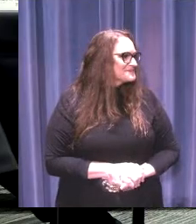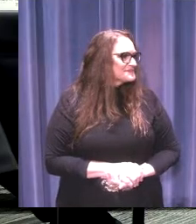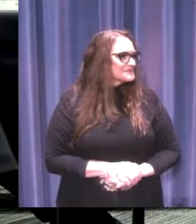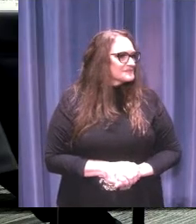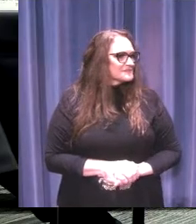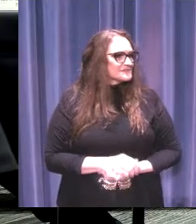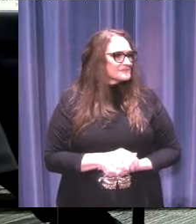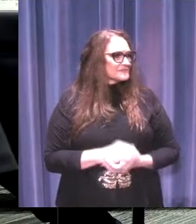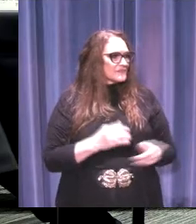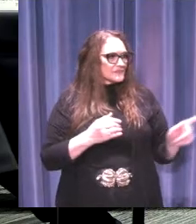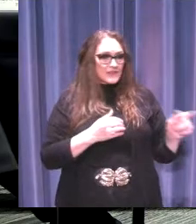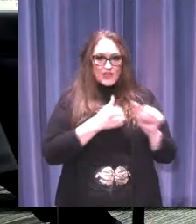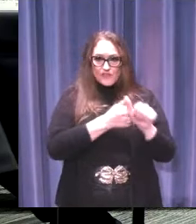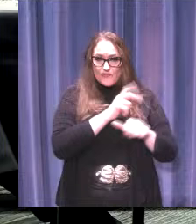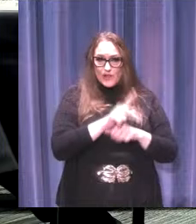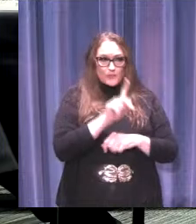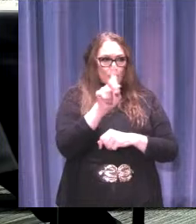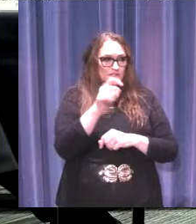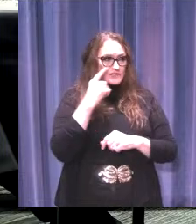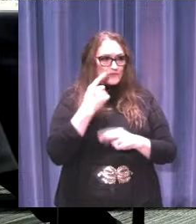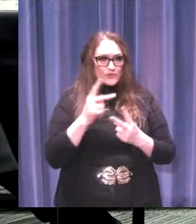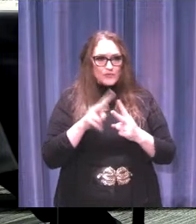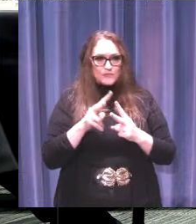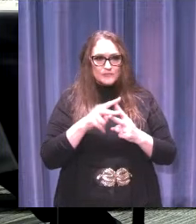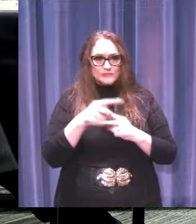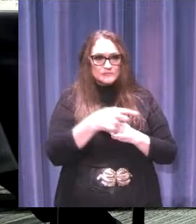Do we have any follow-ups for those 2 questions?